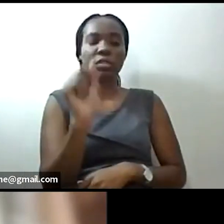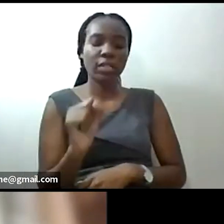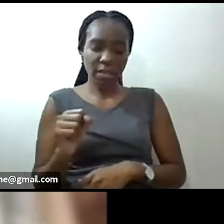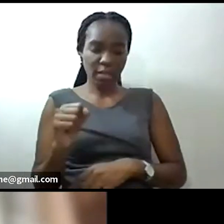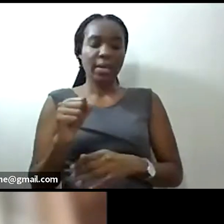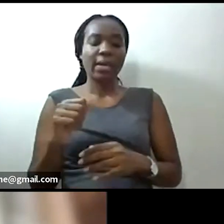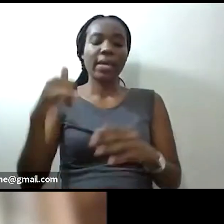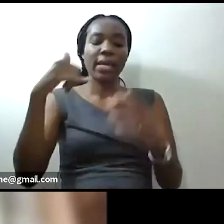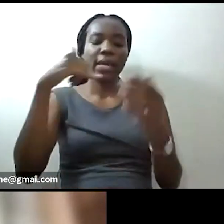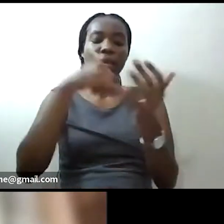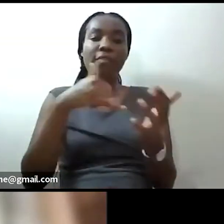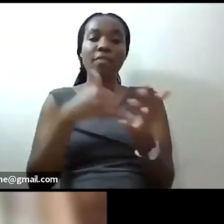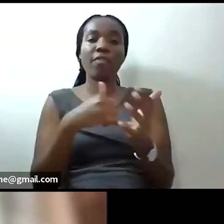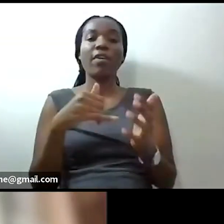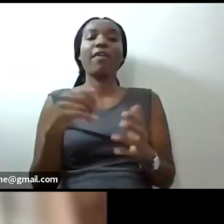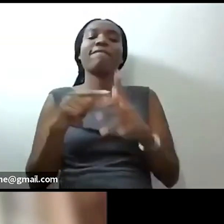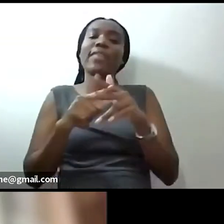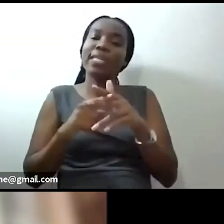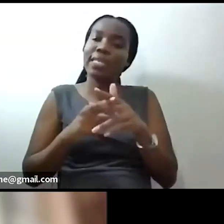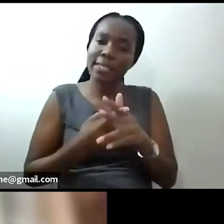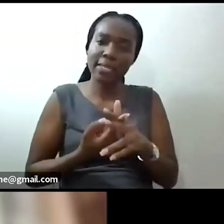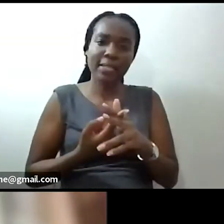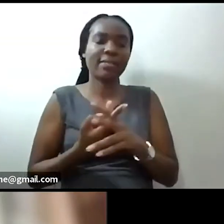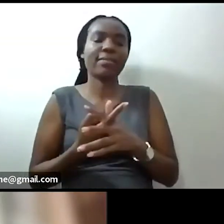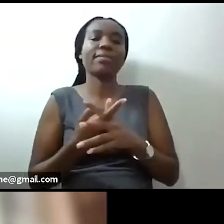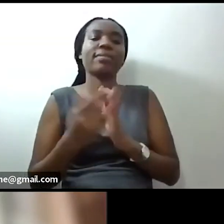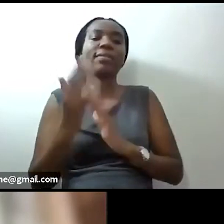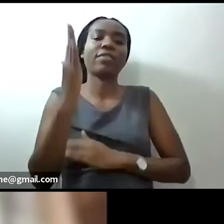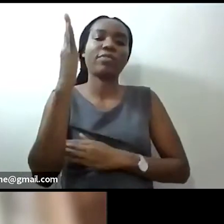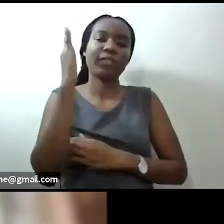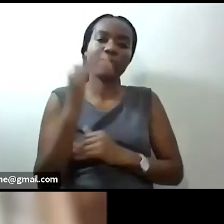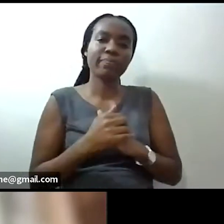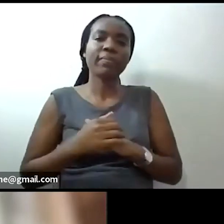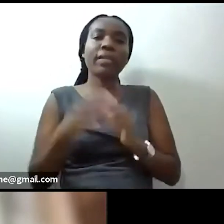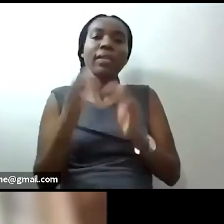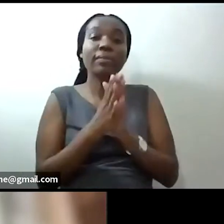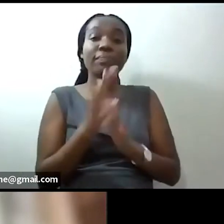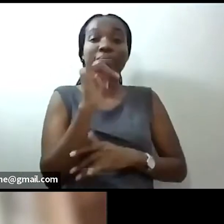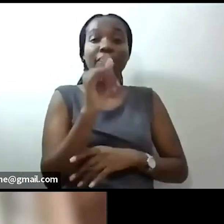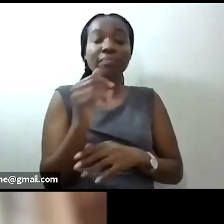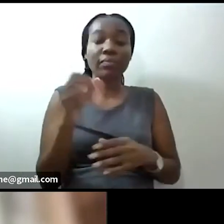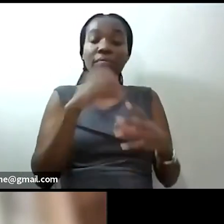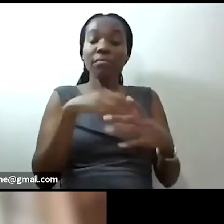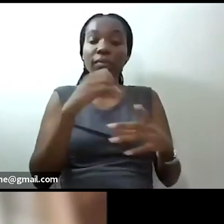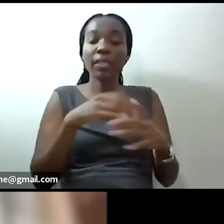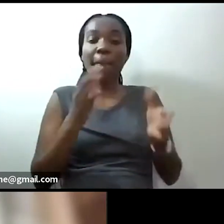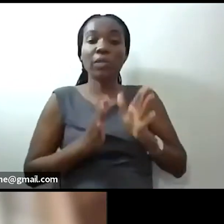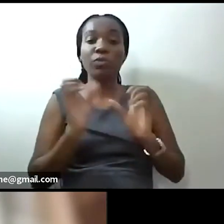securities. And this is a type of investment that provides a return in form of fixed periodic